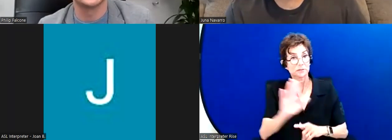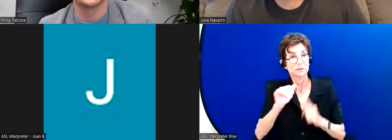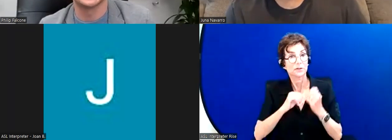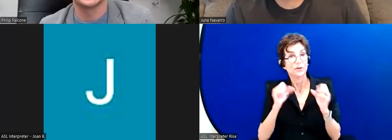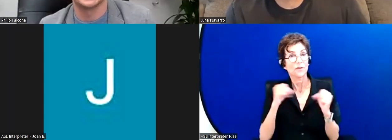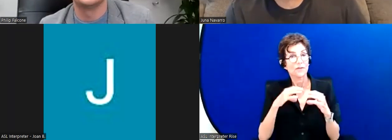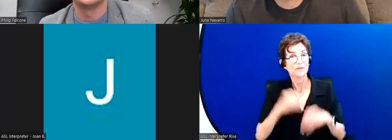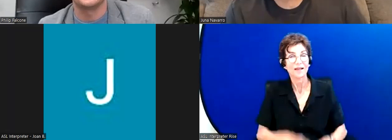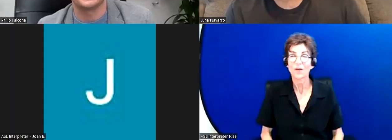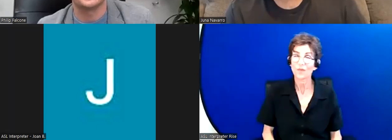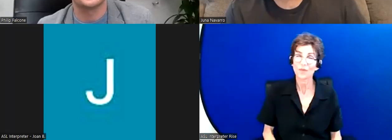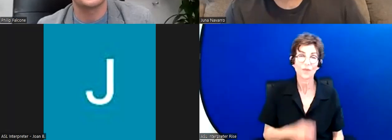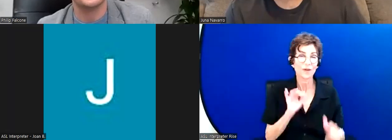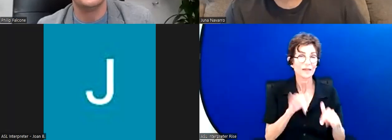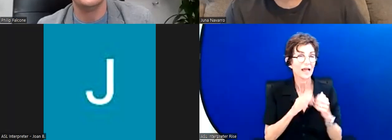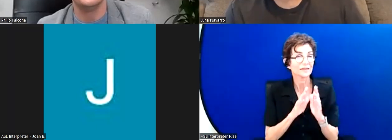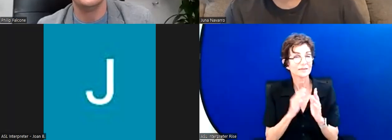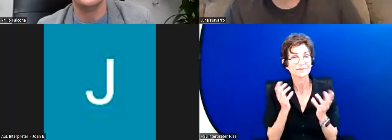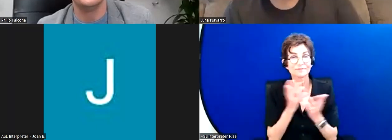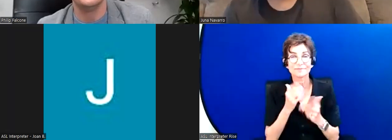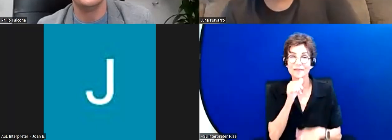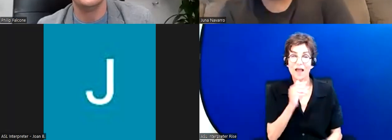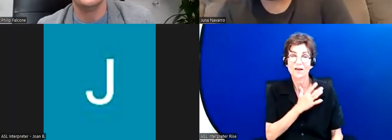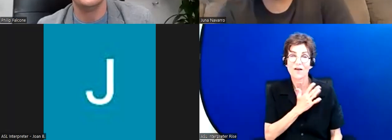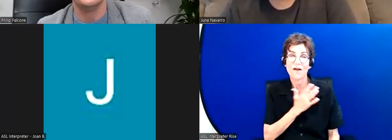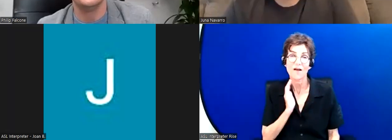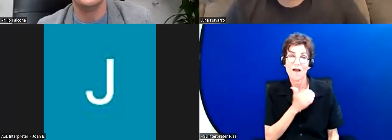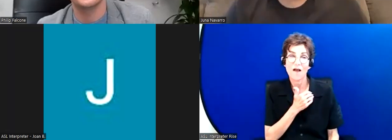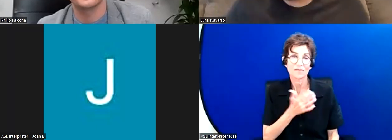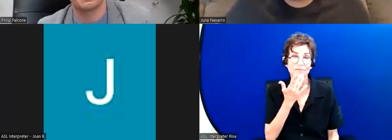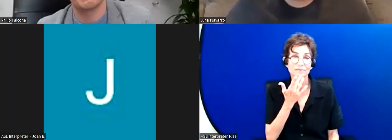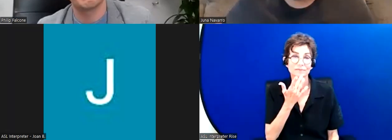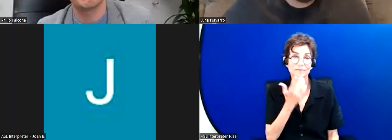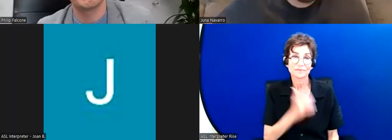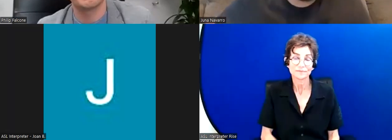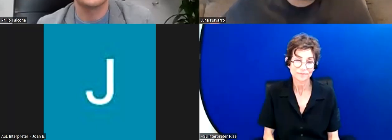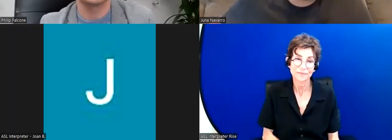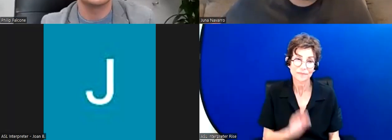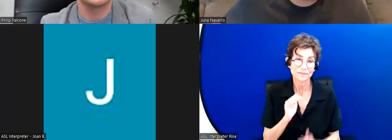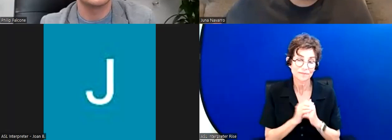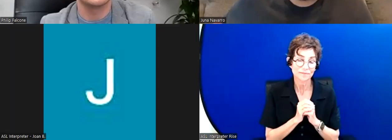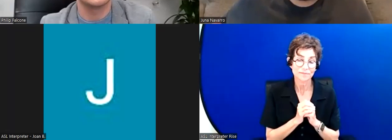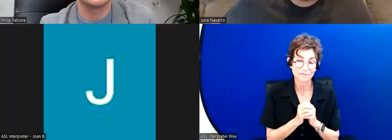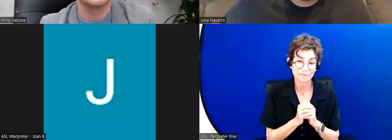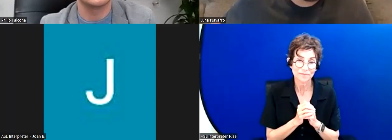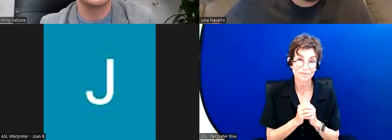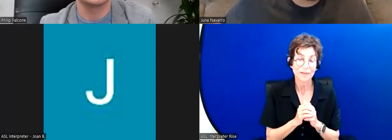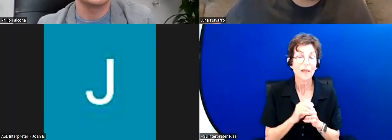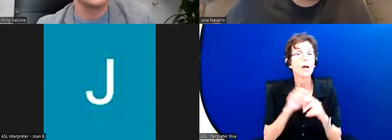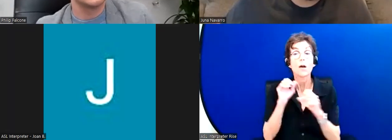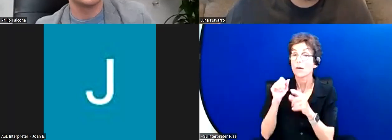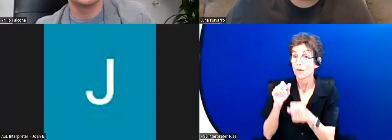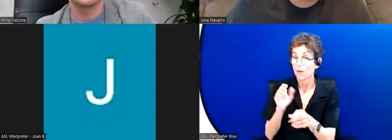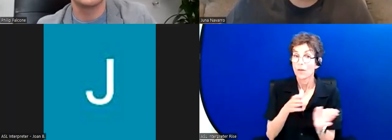to do things like that. And I want to add, working with an artist it's like working with any other